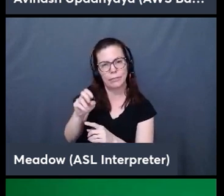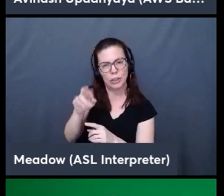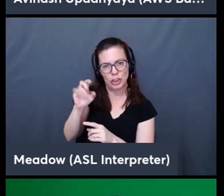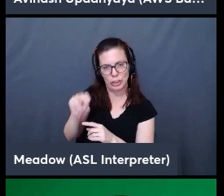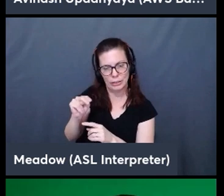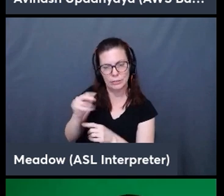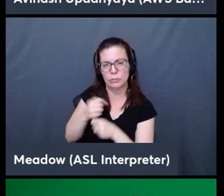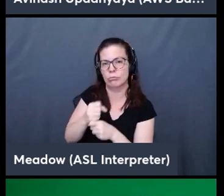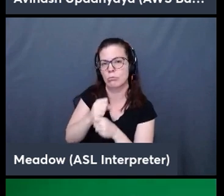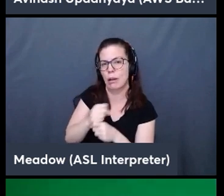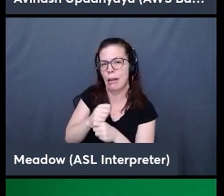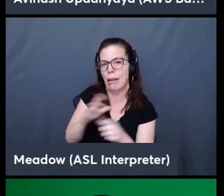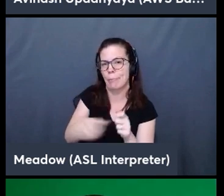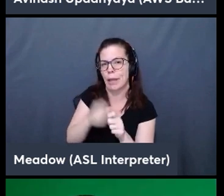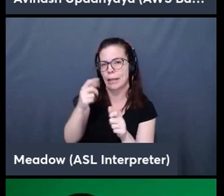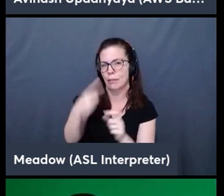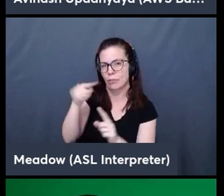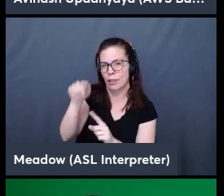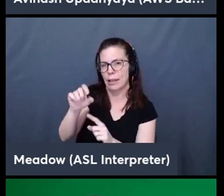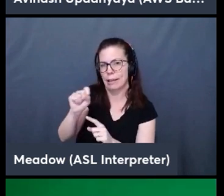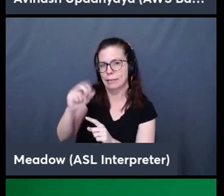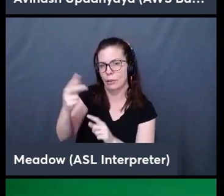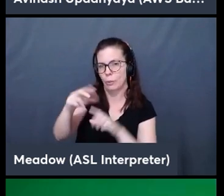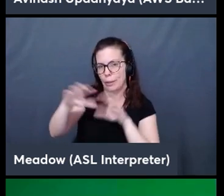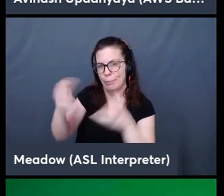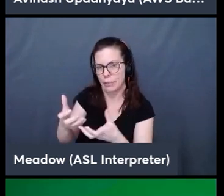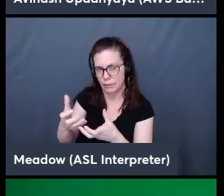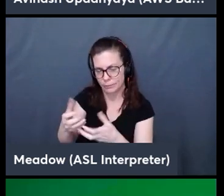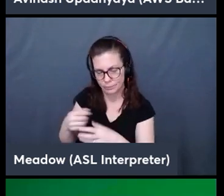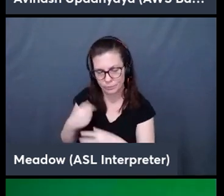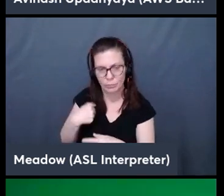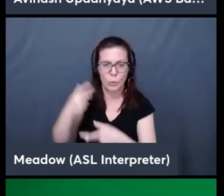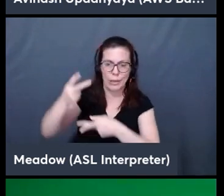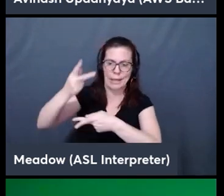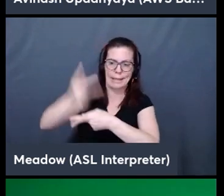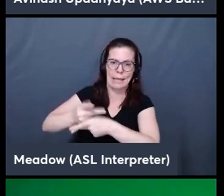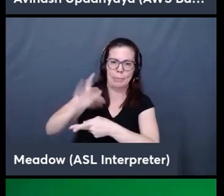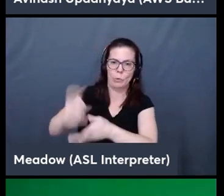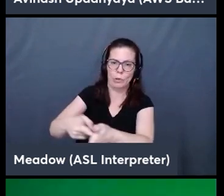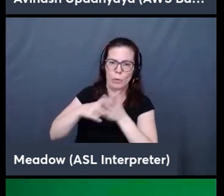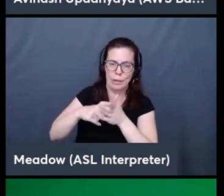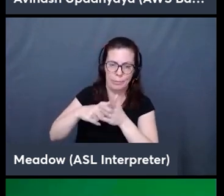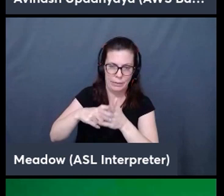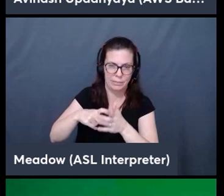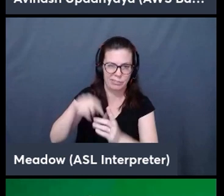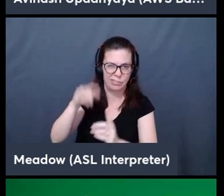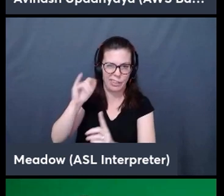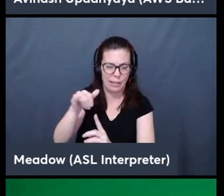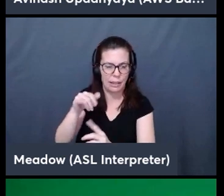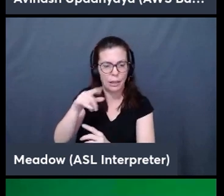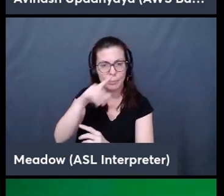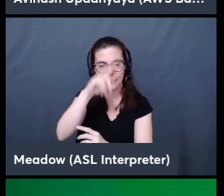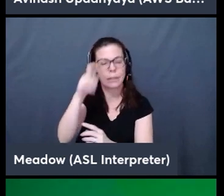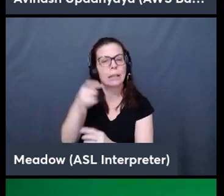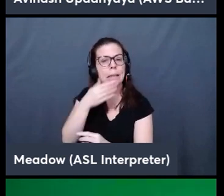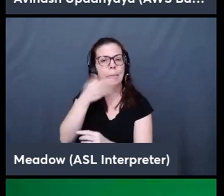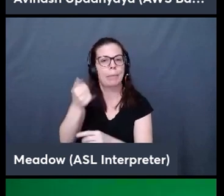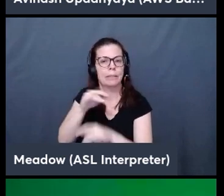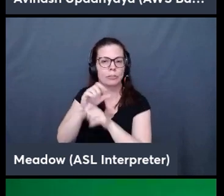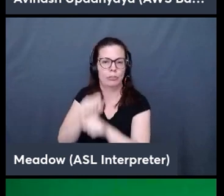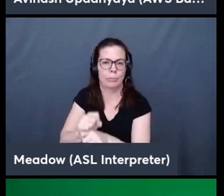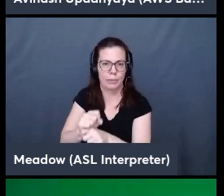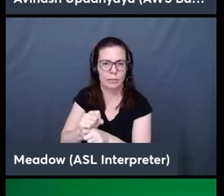backups of your S3 bucket. We have kept this as a mandatory prerequisite because it's the best practice. We